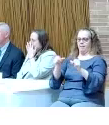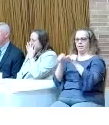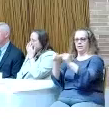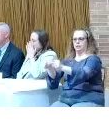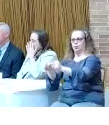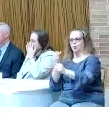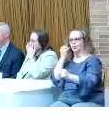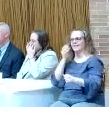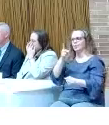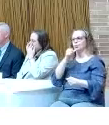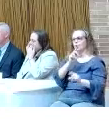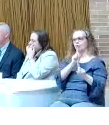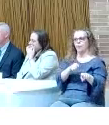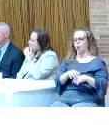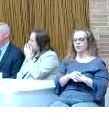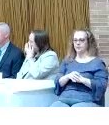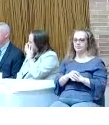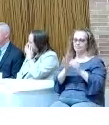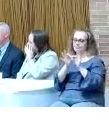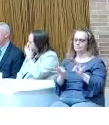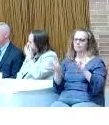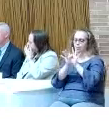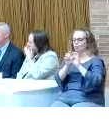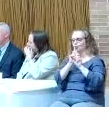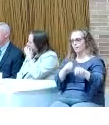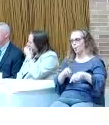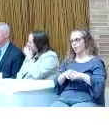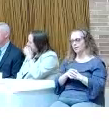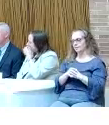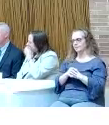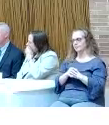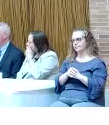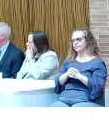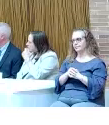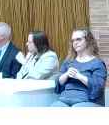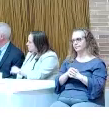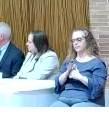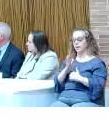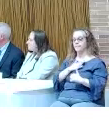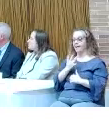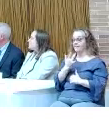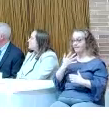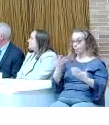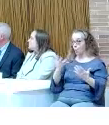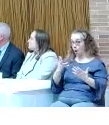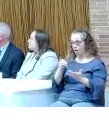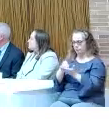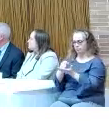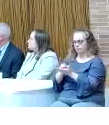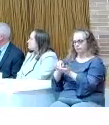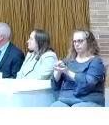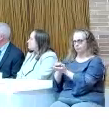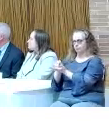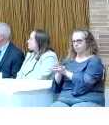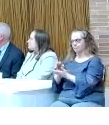behavior so it is important and my favorite one is record keeping whatever you